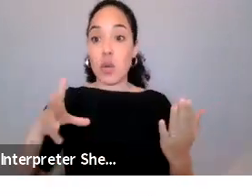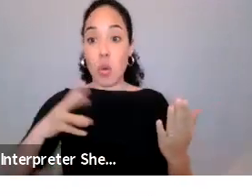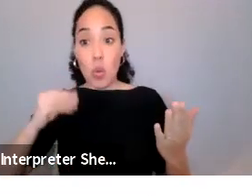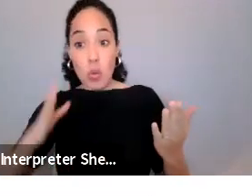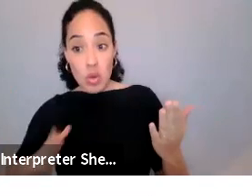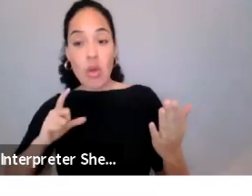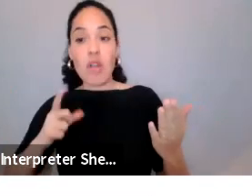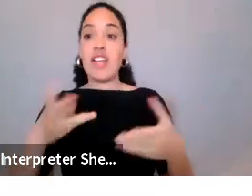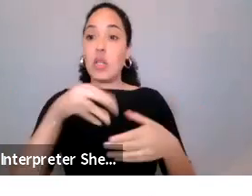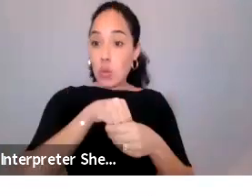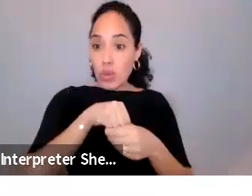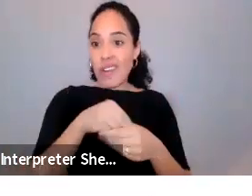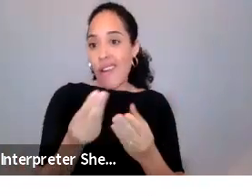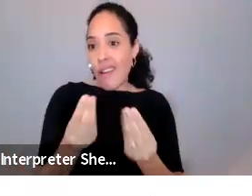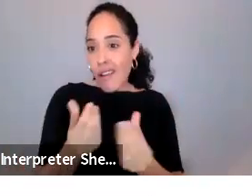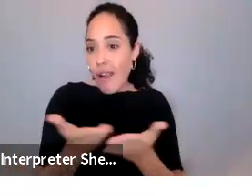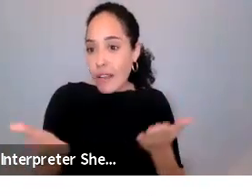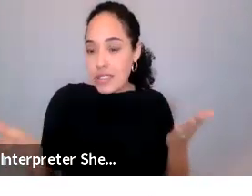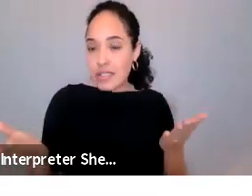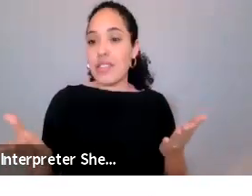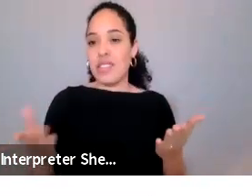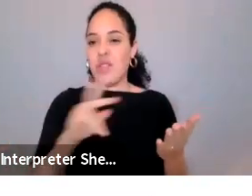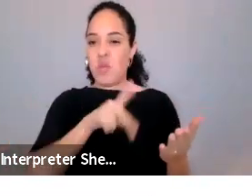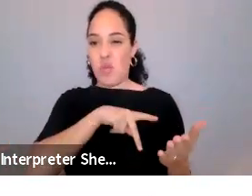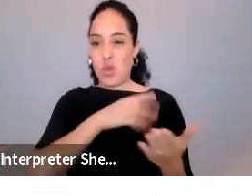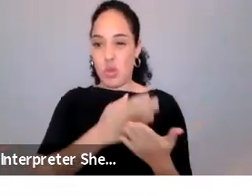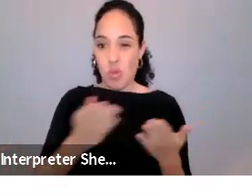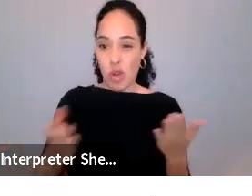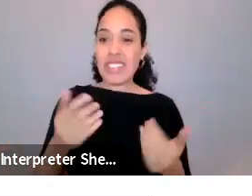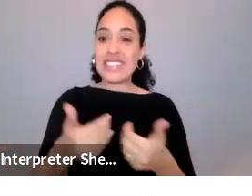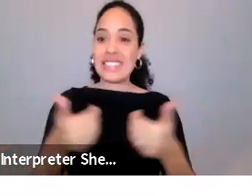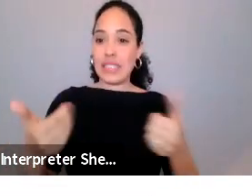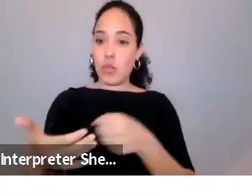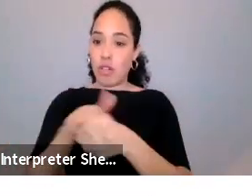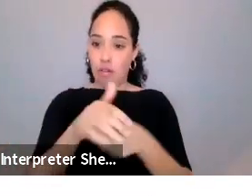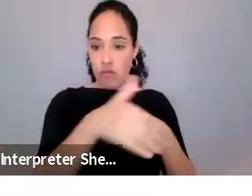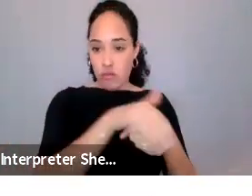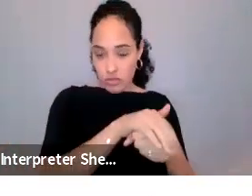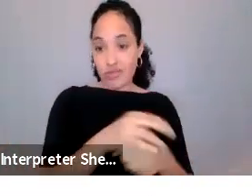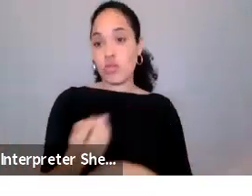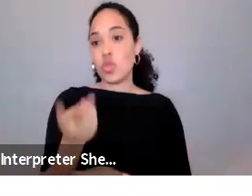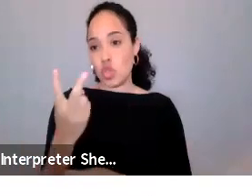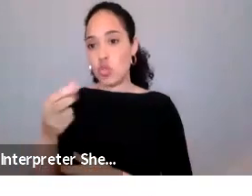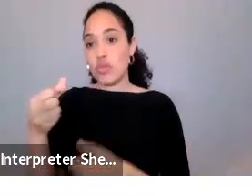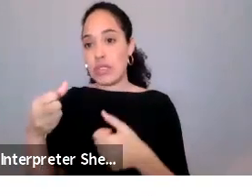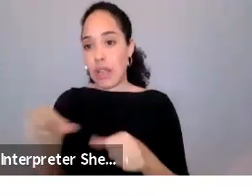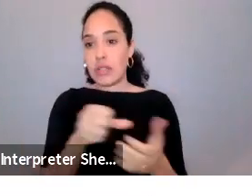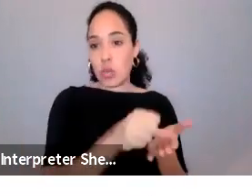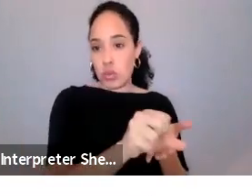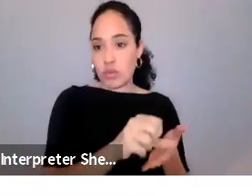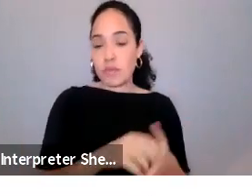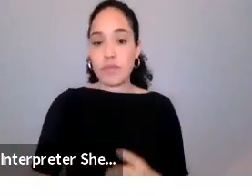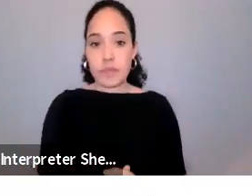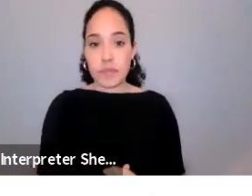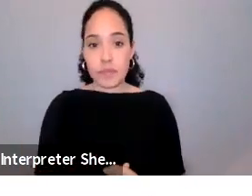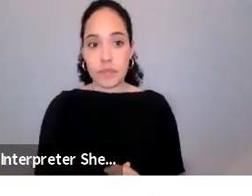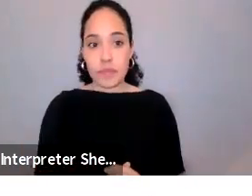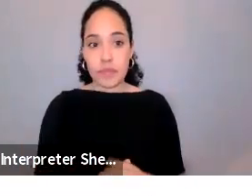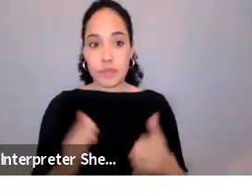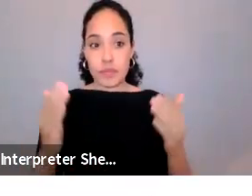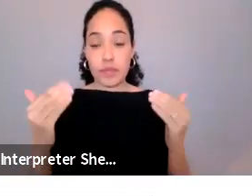personal property as a separate coverage with 2 deductibles. Replacement cost is available for primary